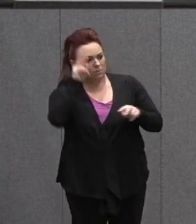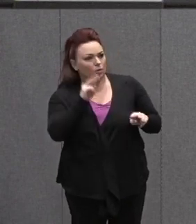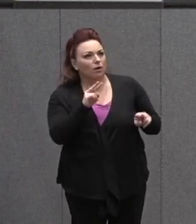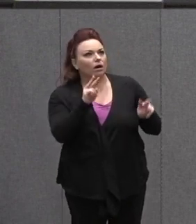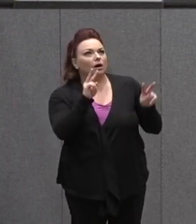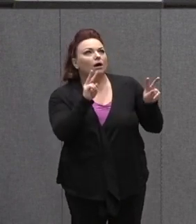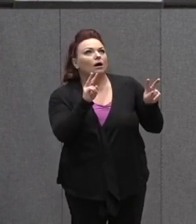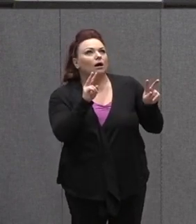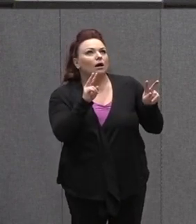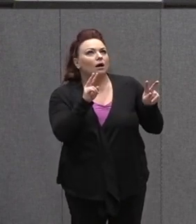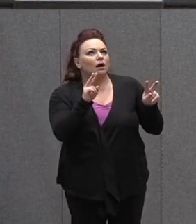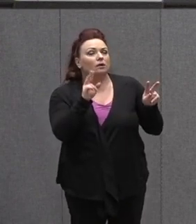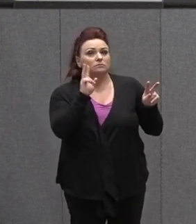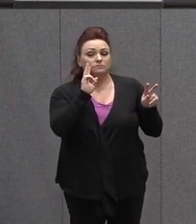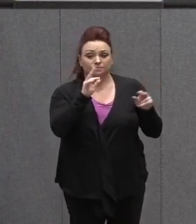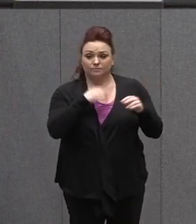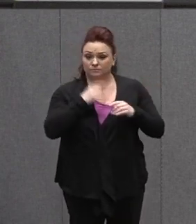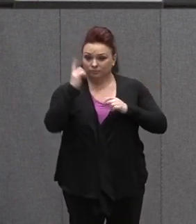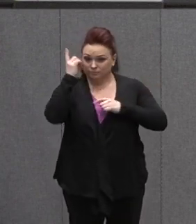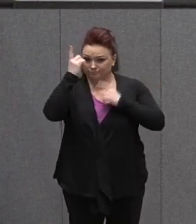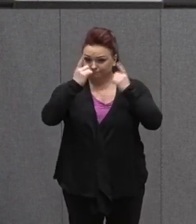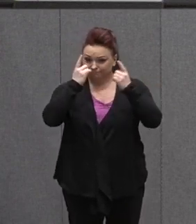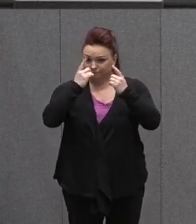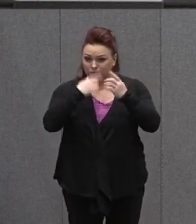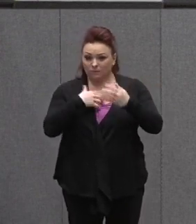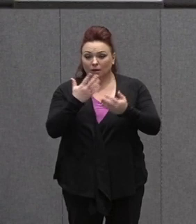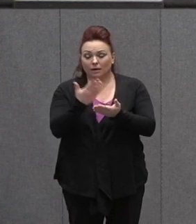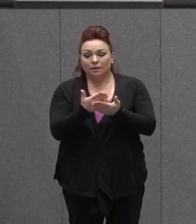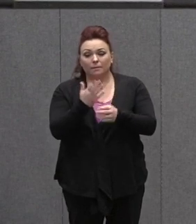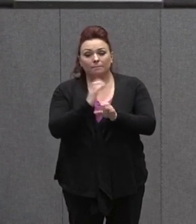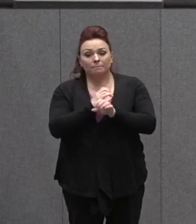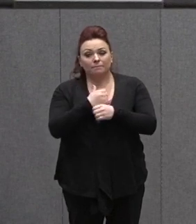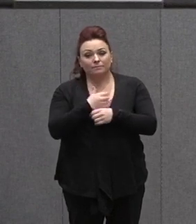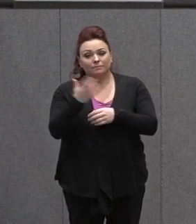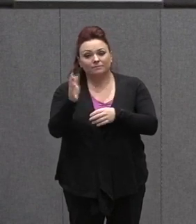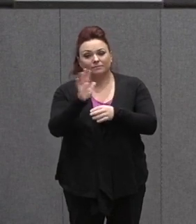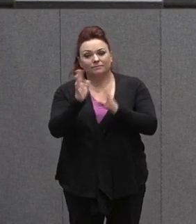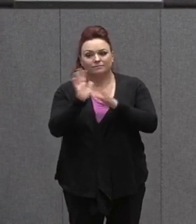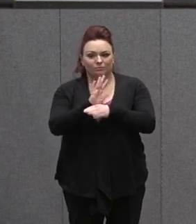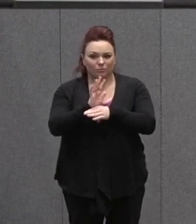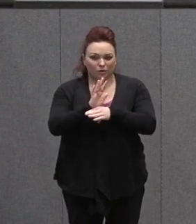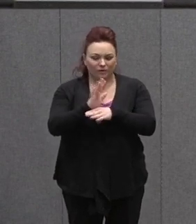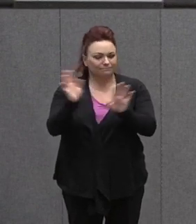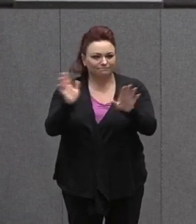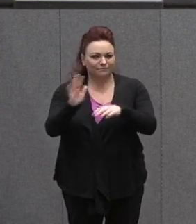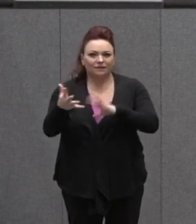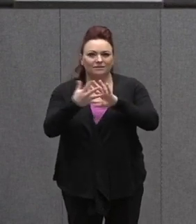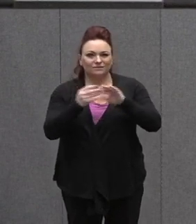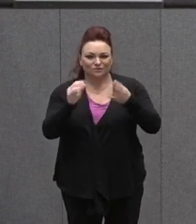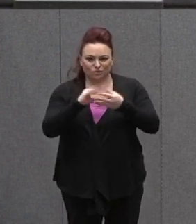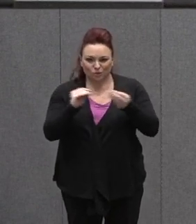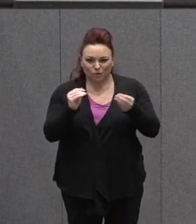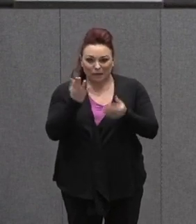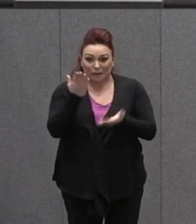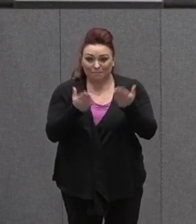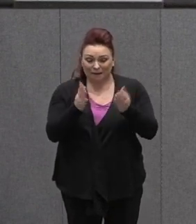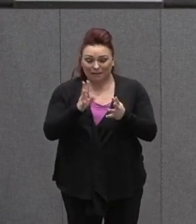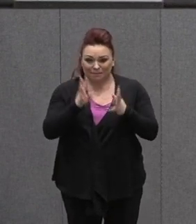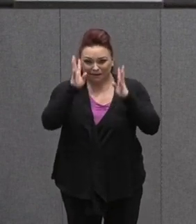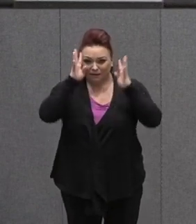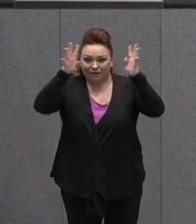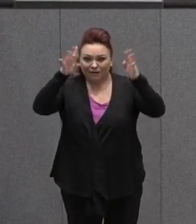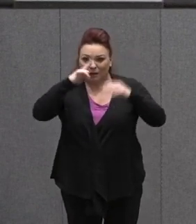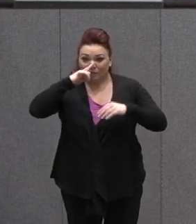wonder. It makes me think that this movie or this story might be fiction, that it's not